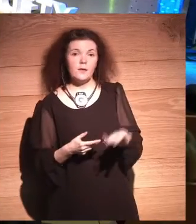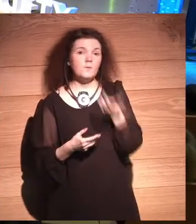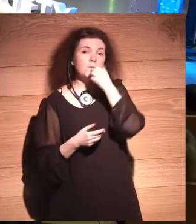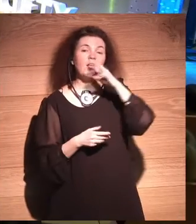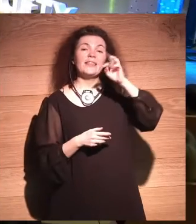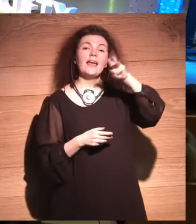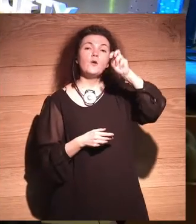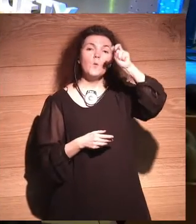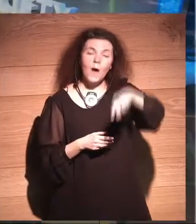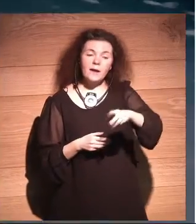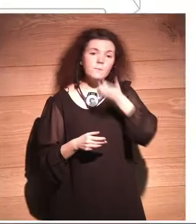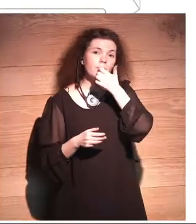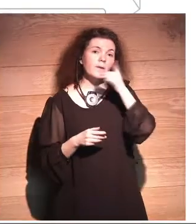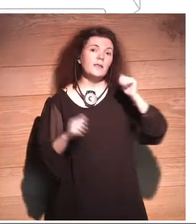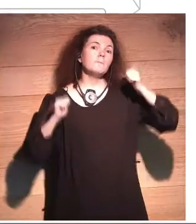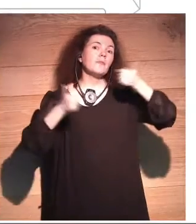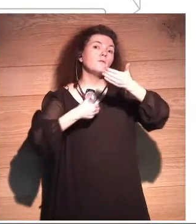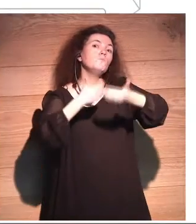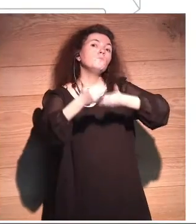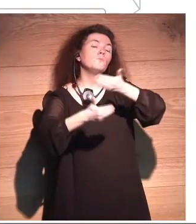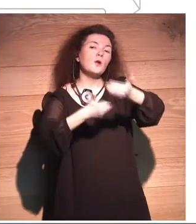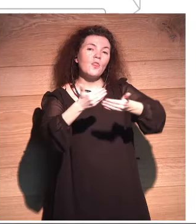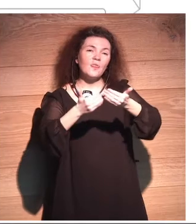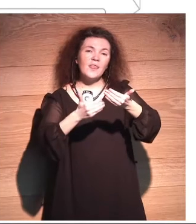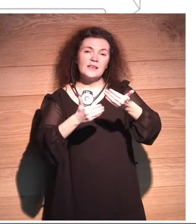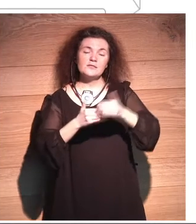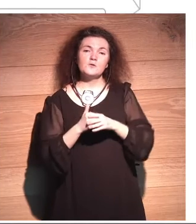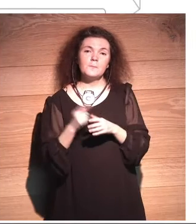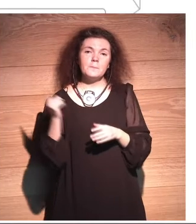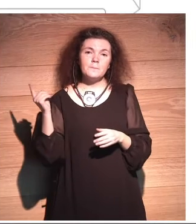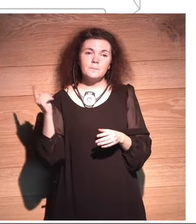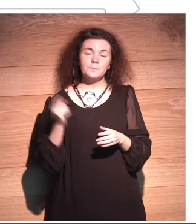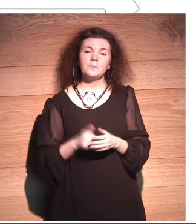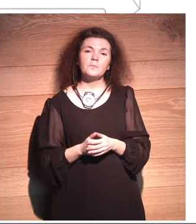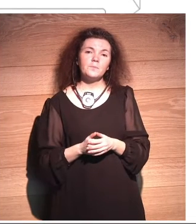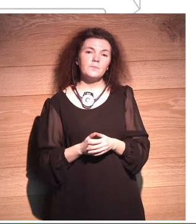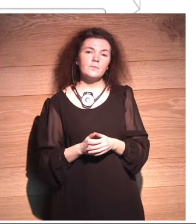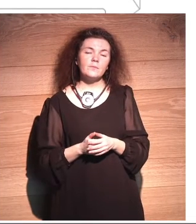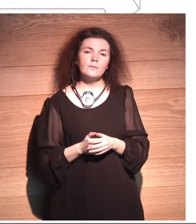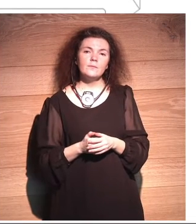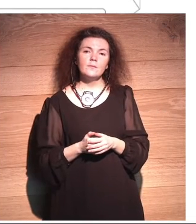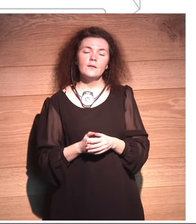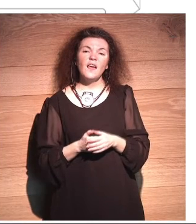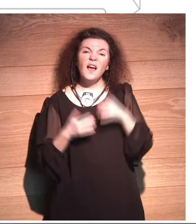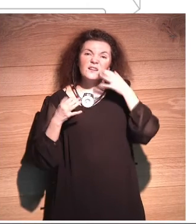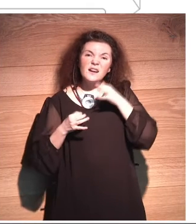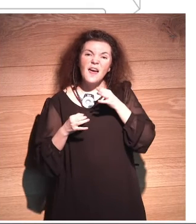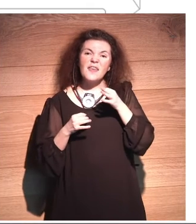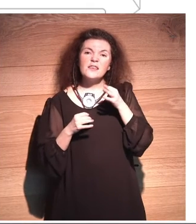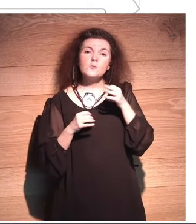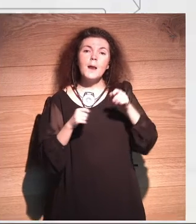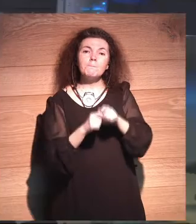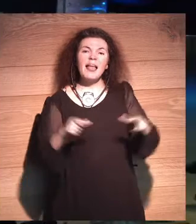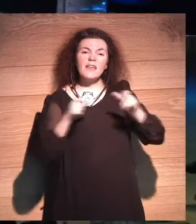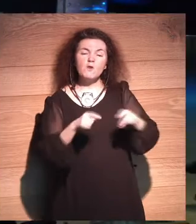a process called the V-Taiwan process, which actually is a series of different platforms that they've put